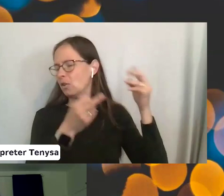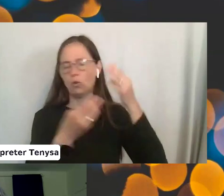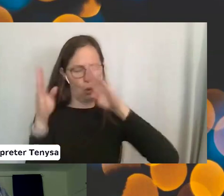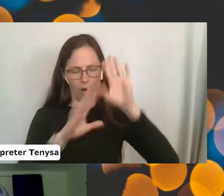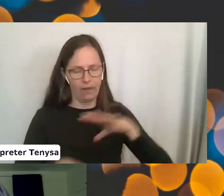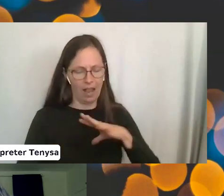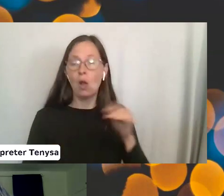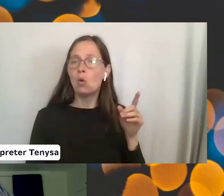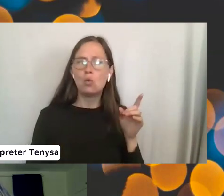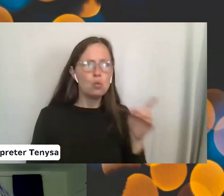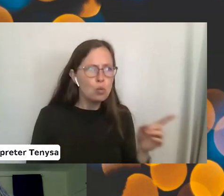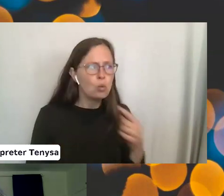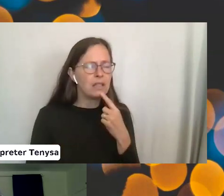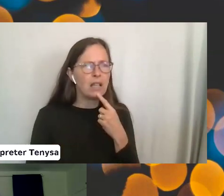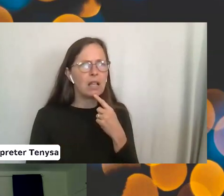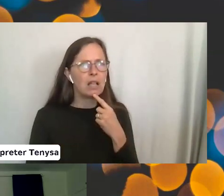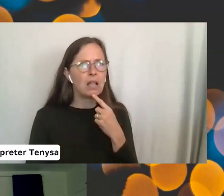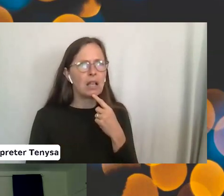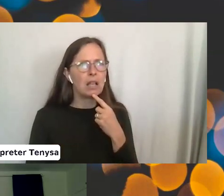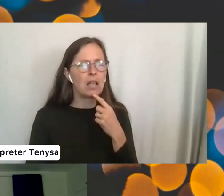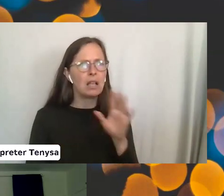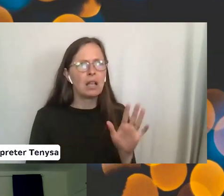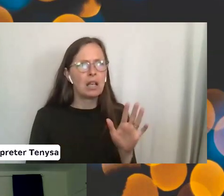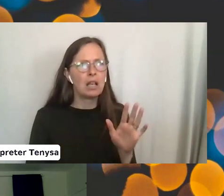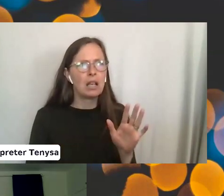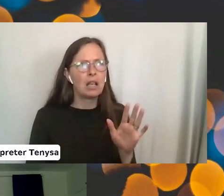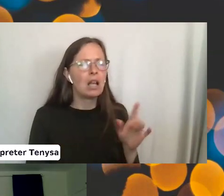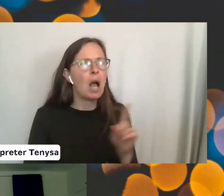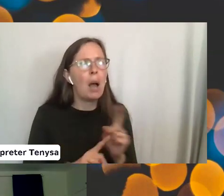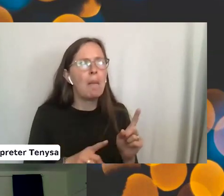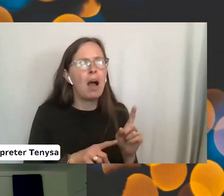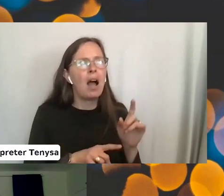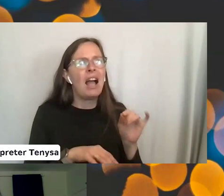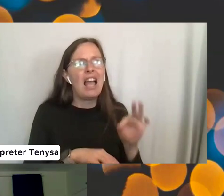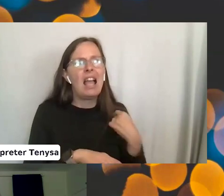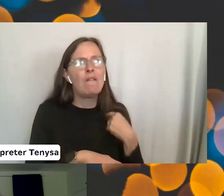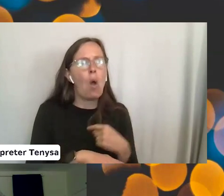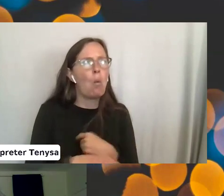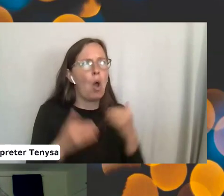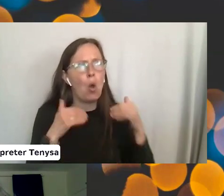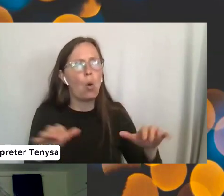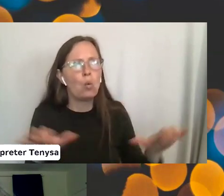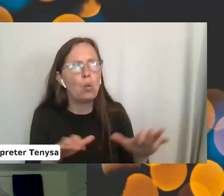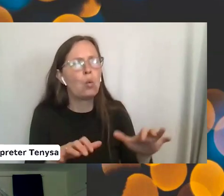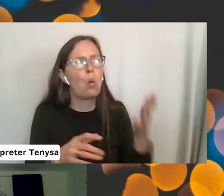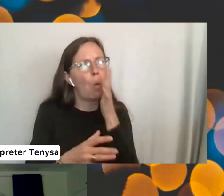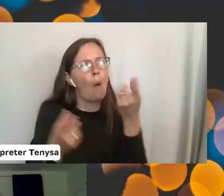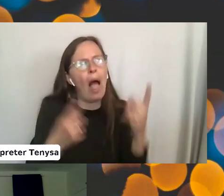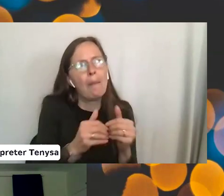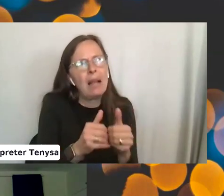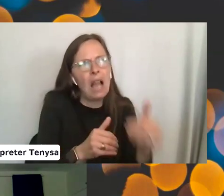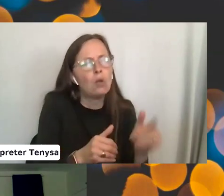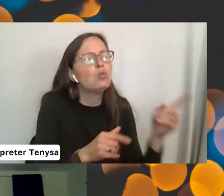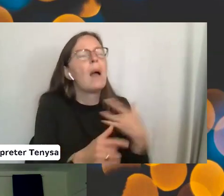going, will there be glass at the bottom of the cliff? You know what I mean? Like, you're the one that thinks things through a little bit more.